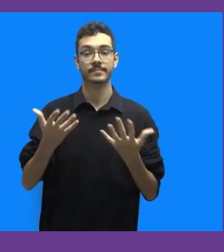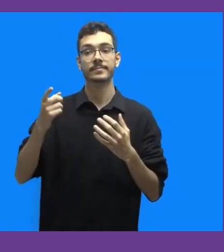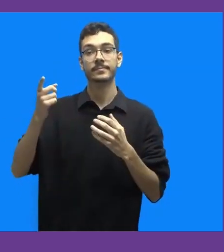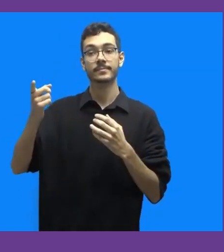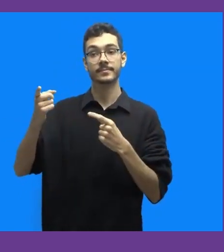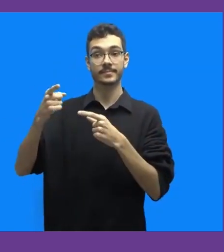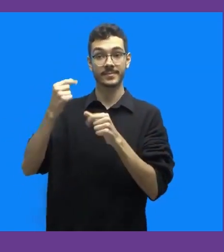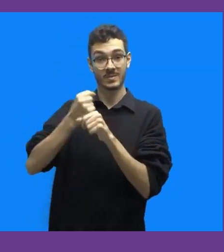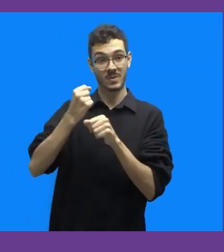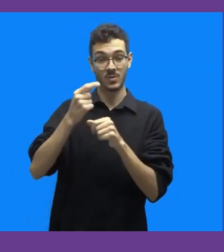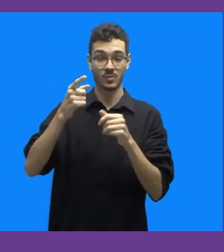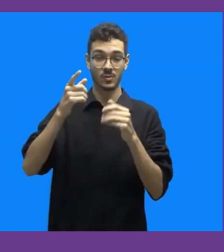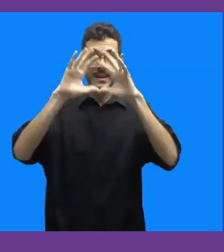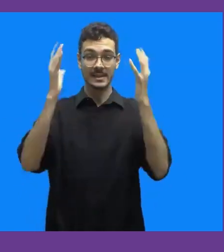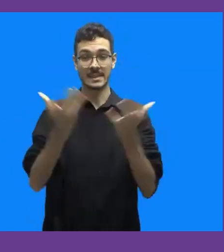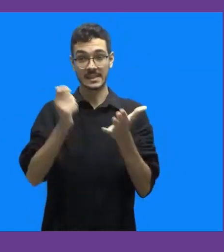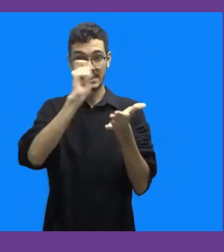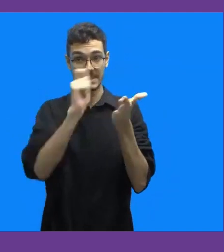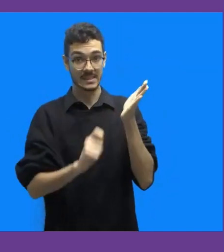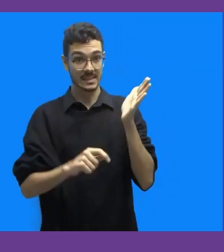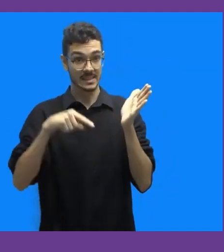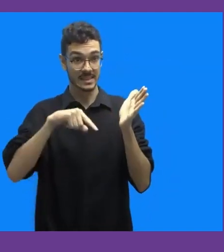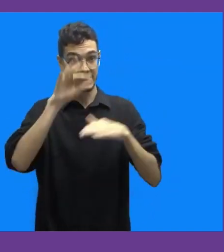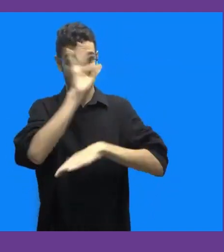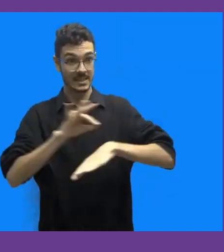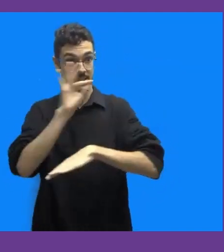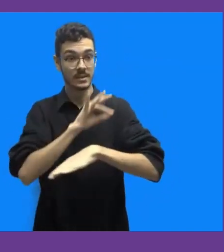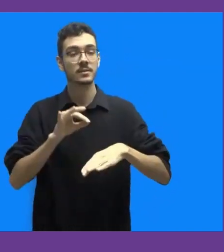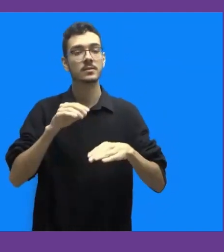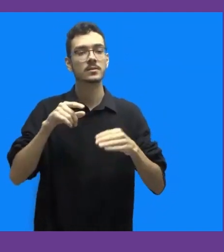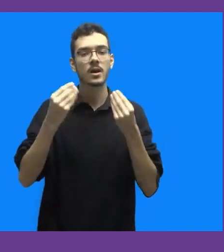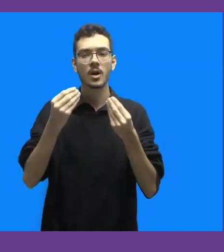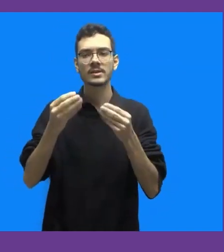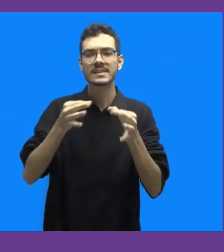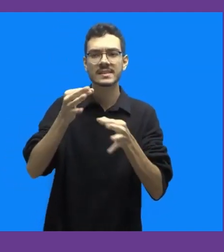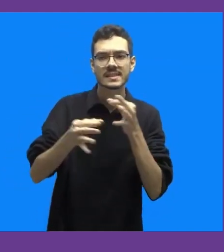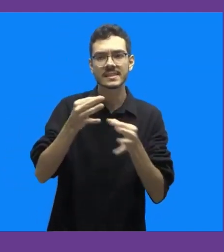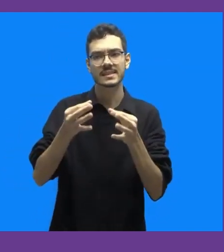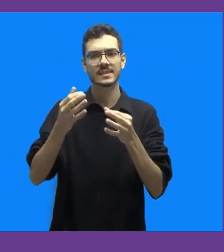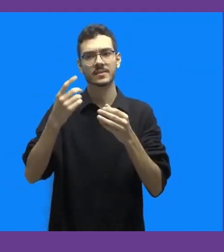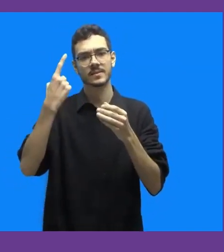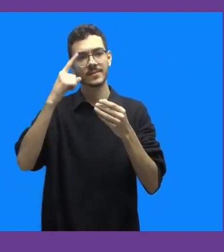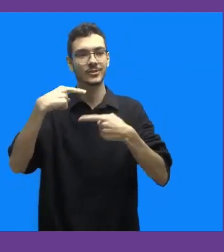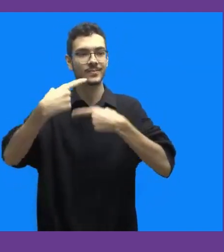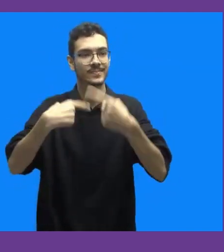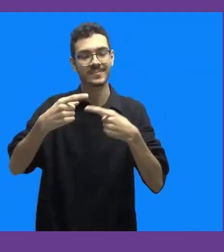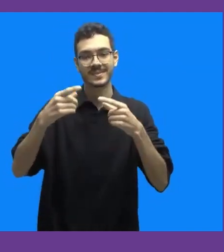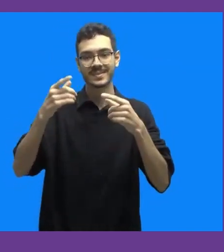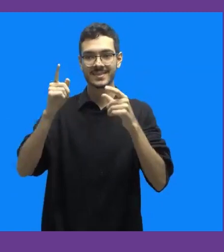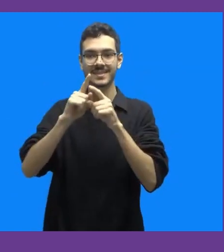teaching experience of students, you need to work with the people who are coordinating that, who are running workshops, who